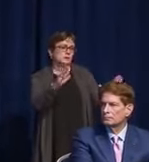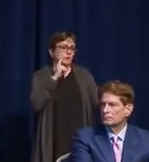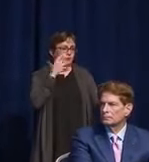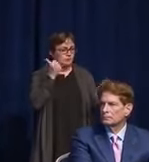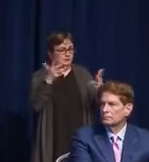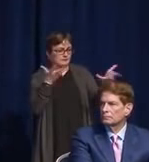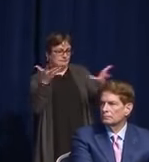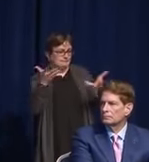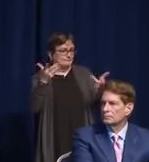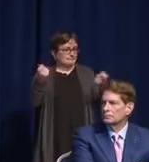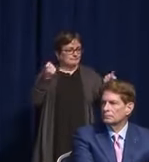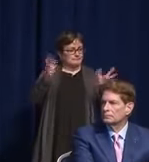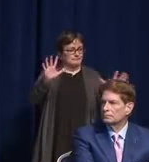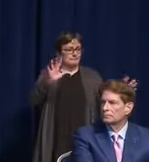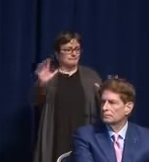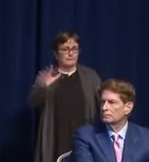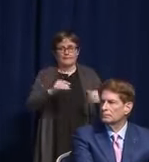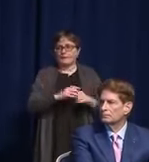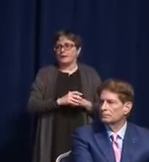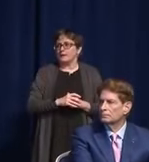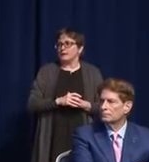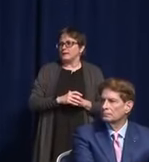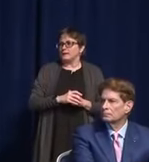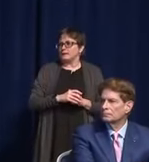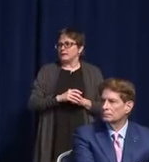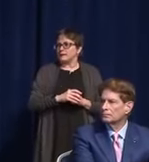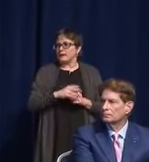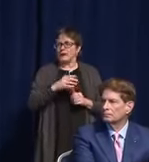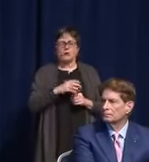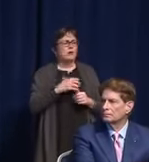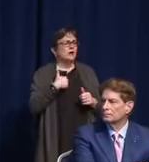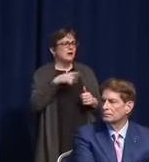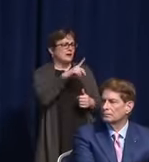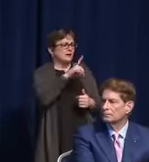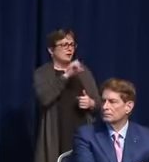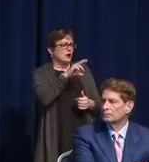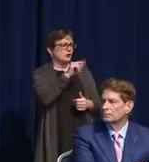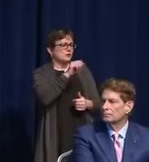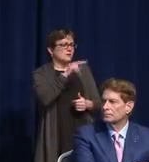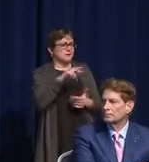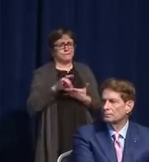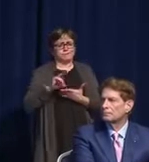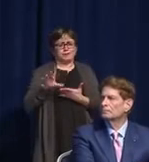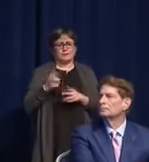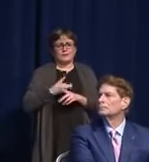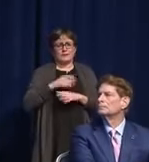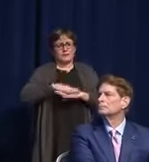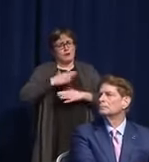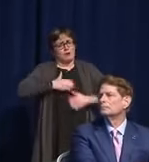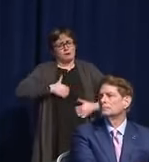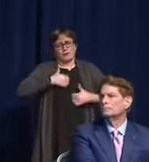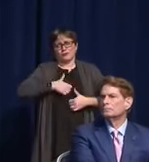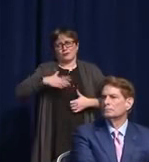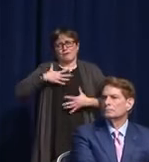to evict you there from the end of the table. Judy, could you comment a little bit more on the